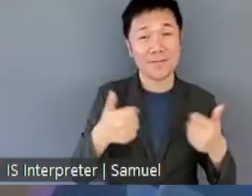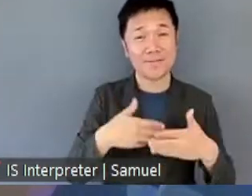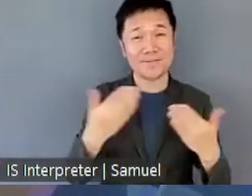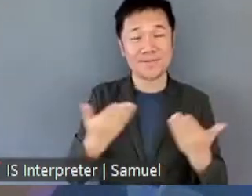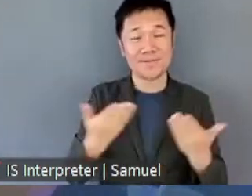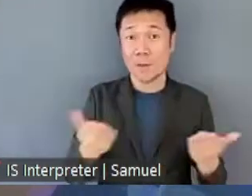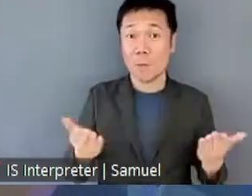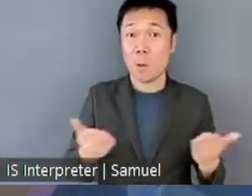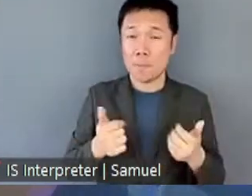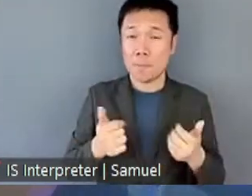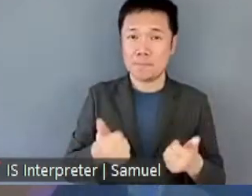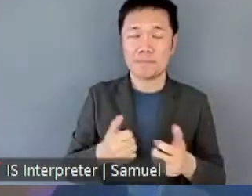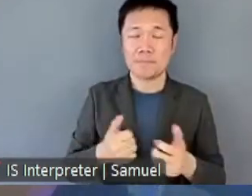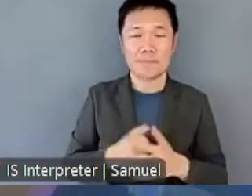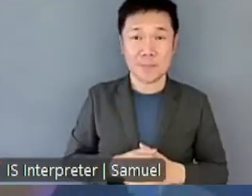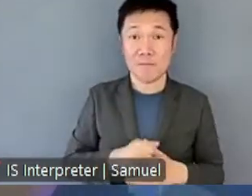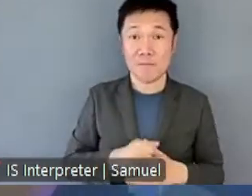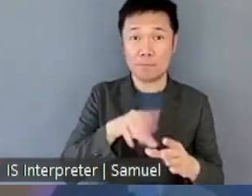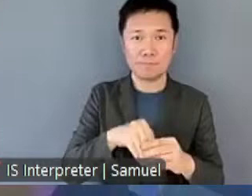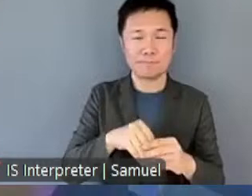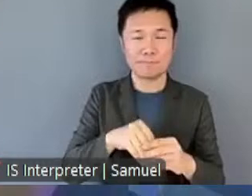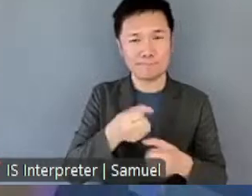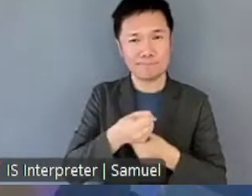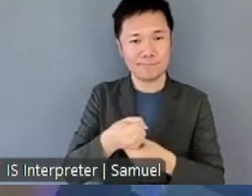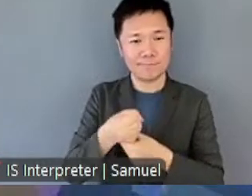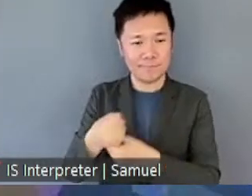all distinguished delegates.